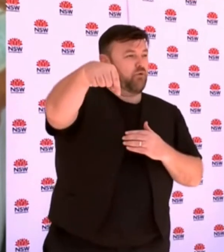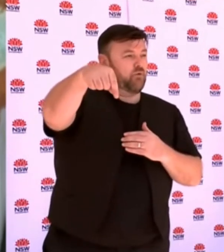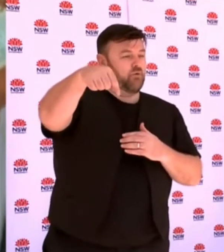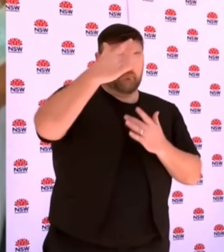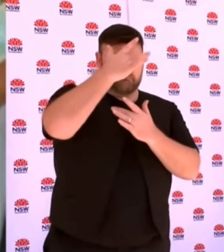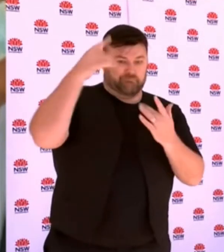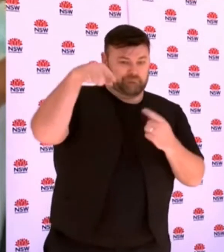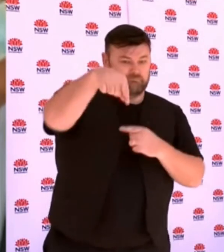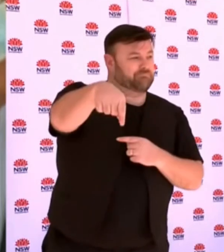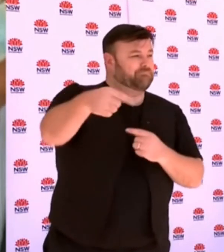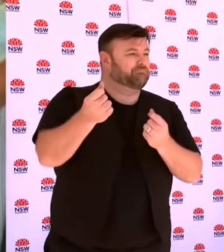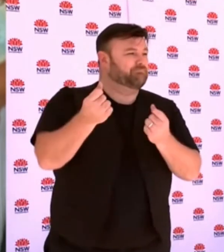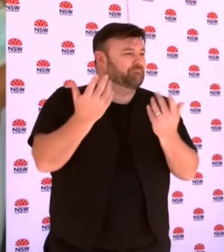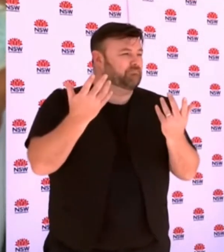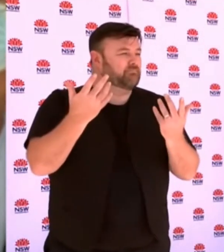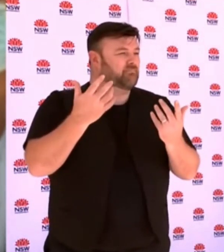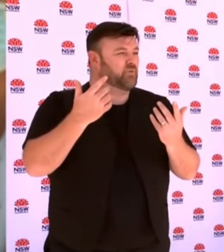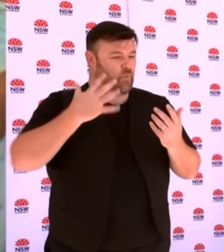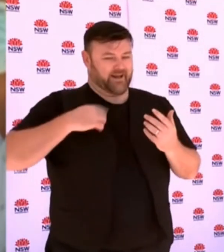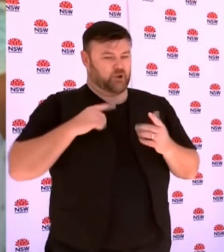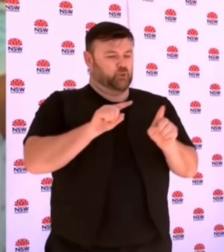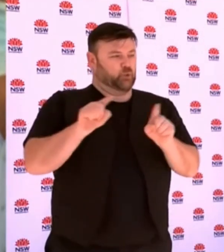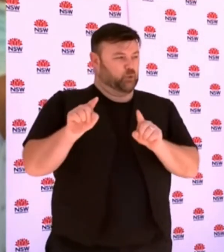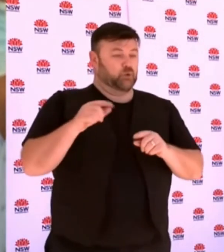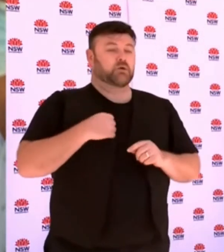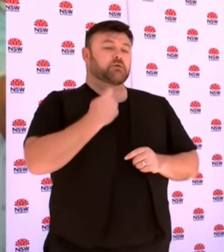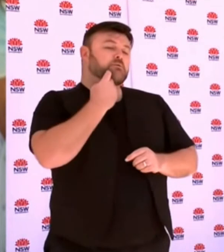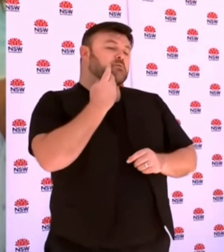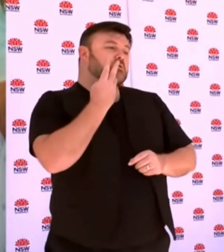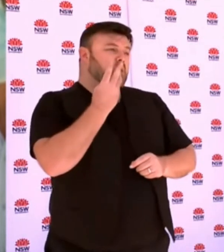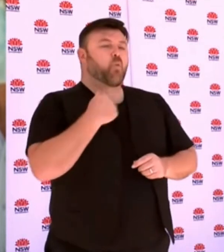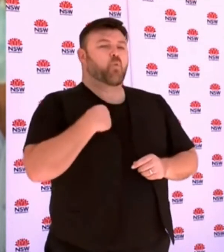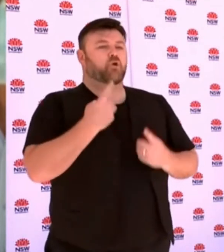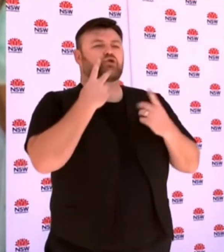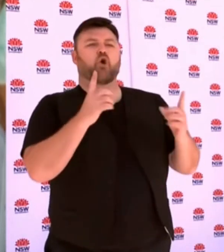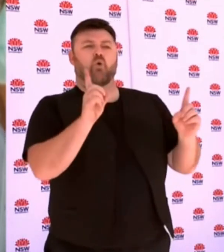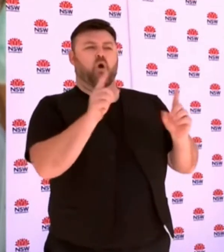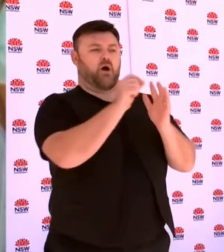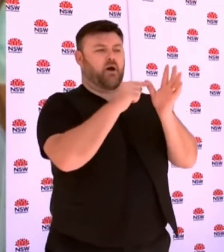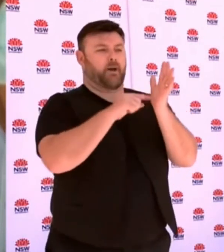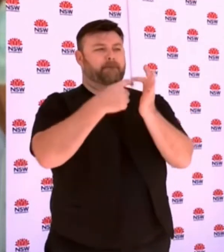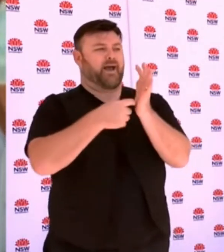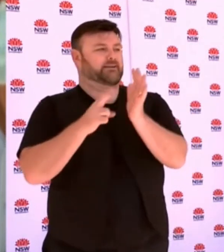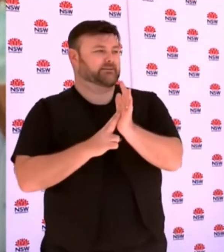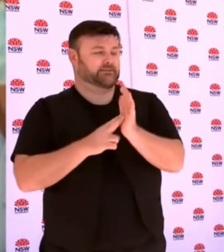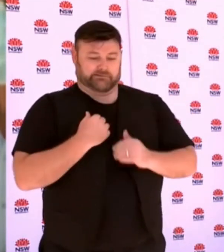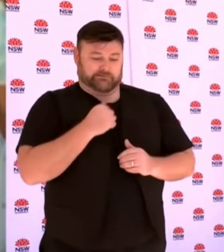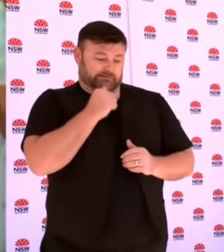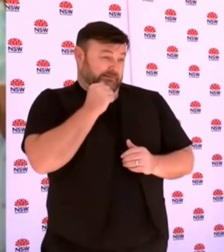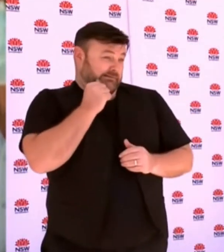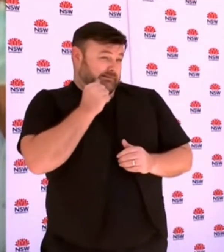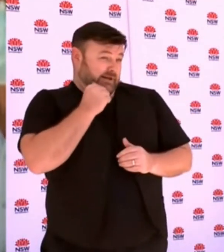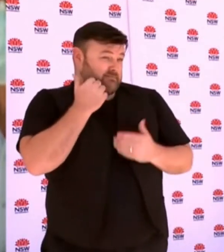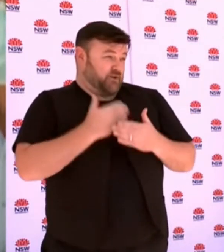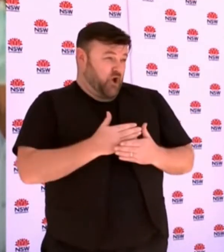transmission. The next few days will really disclose the pattern. As the Premier said, there were some glimmers of hope